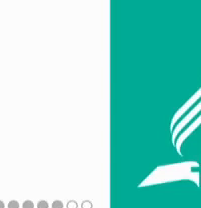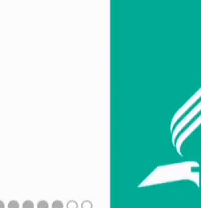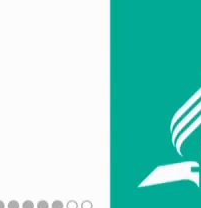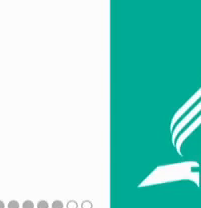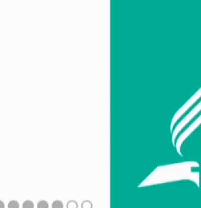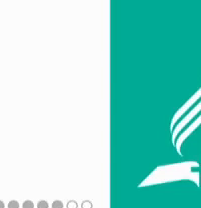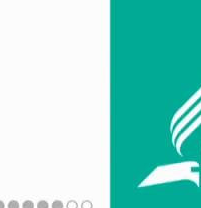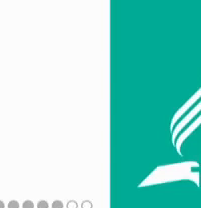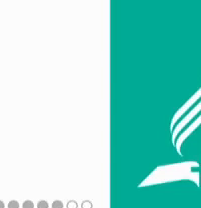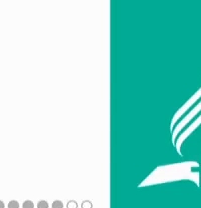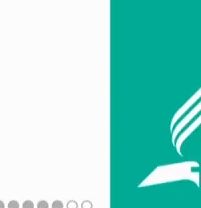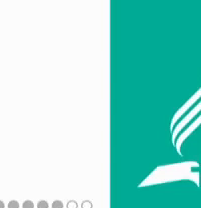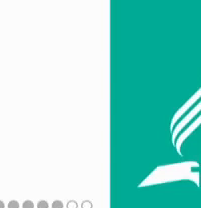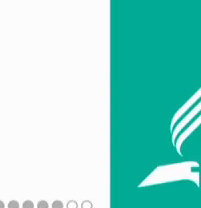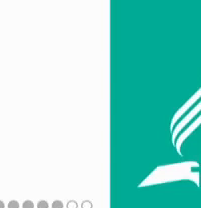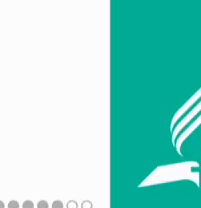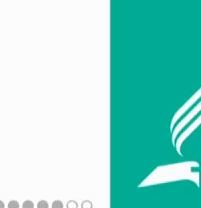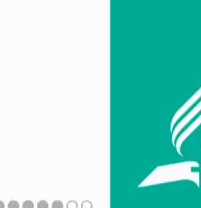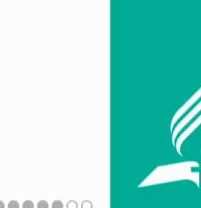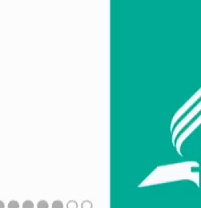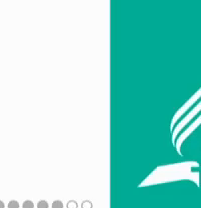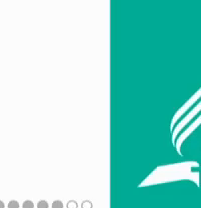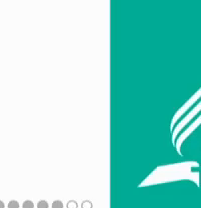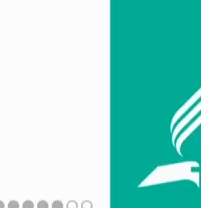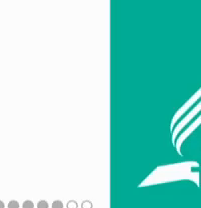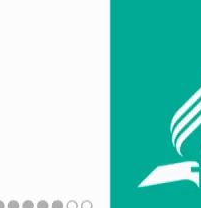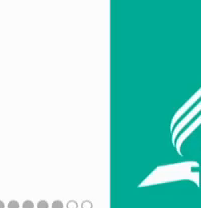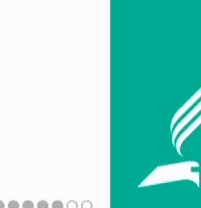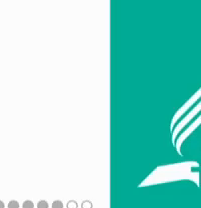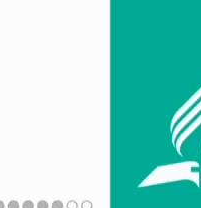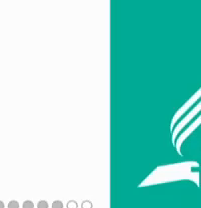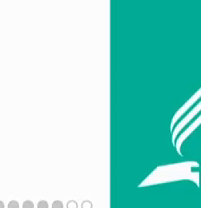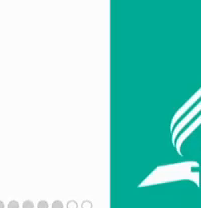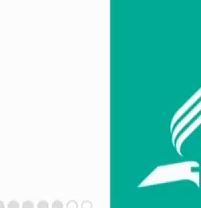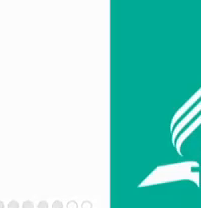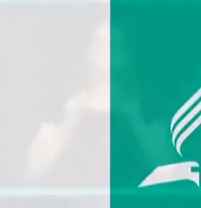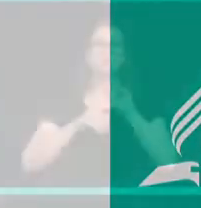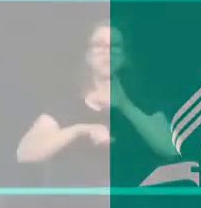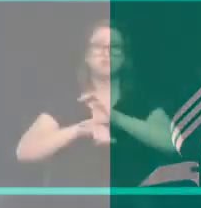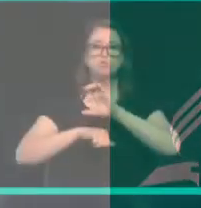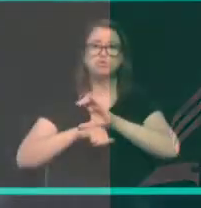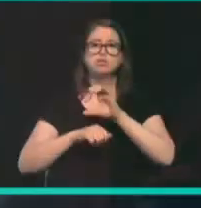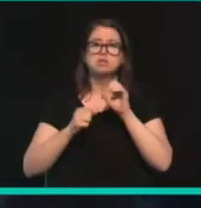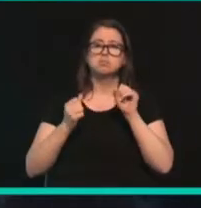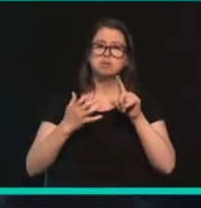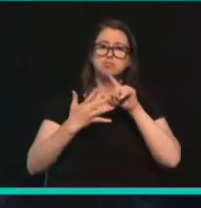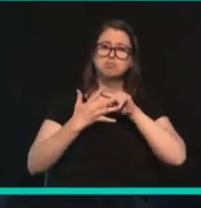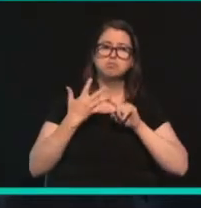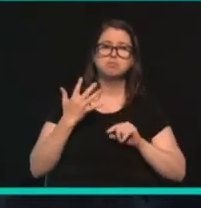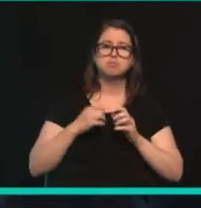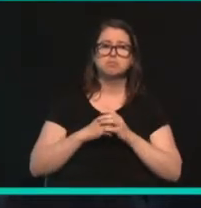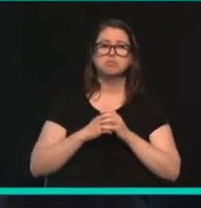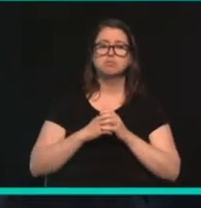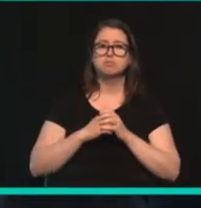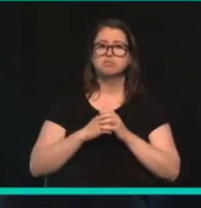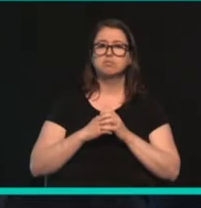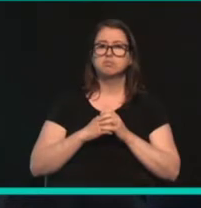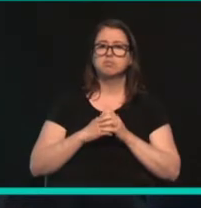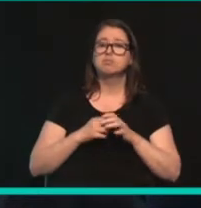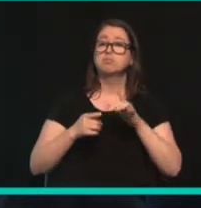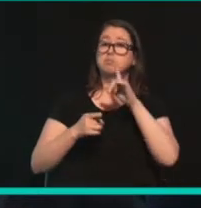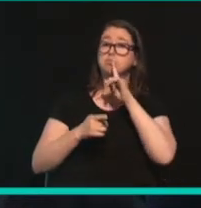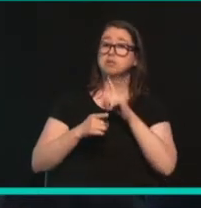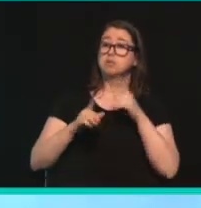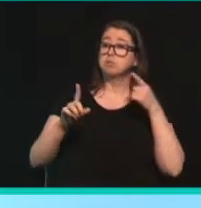our organizations to allocate our resources more effectively. The whole goal here is to help people